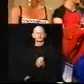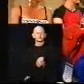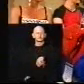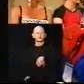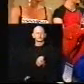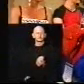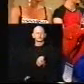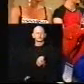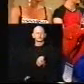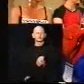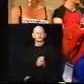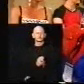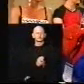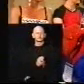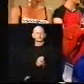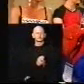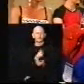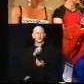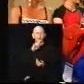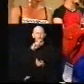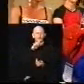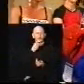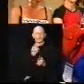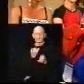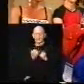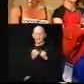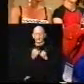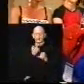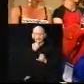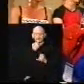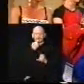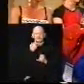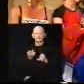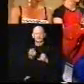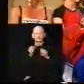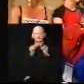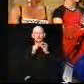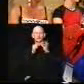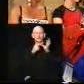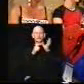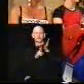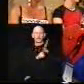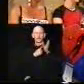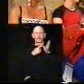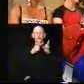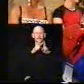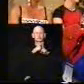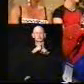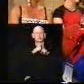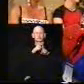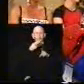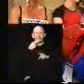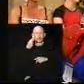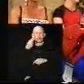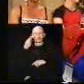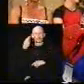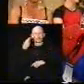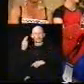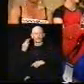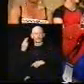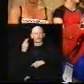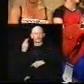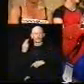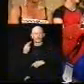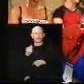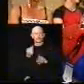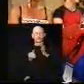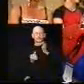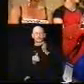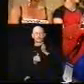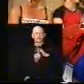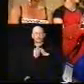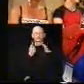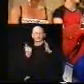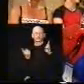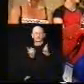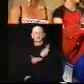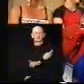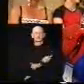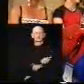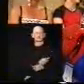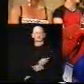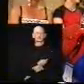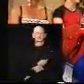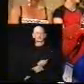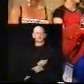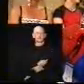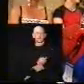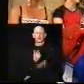There'll be like a serious ballad number And then all of a sudden we'll just shingle across the room Go So it's lots of colour and movement and lots of fun Yeah,